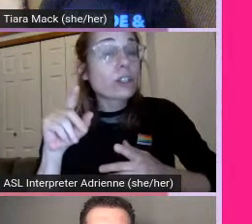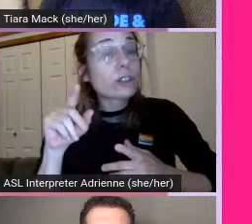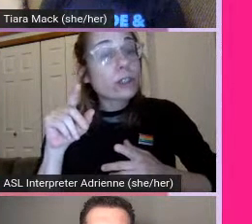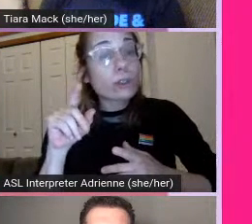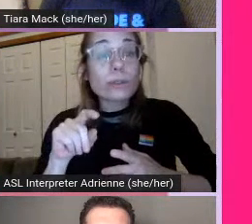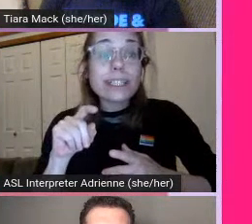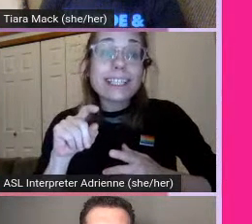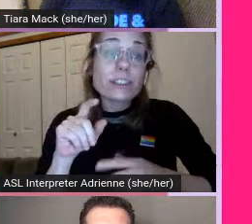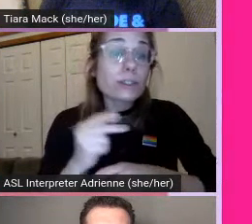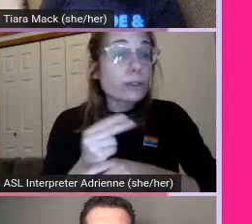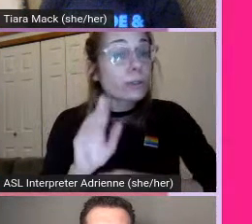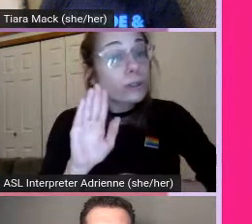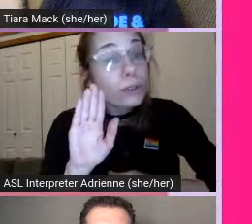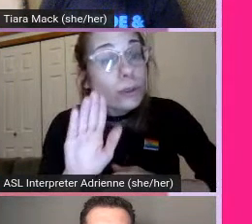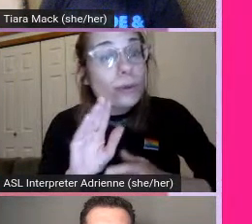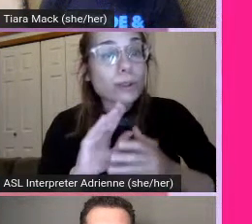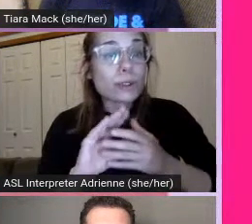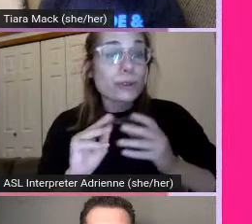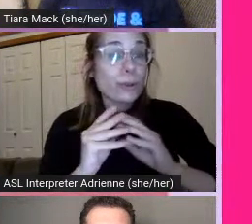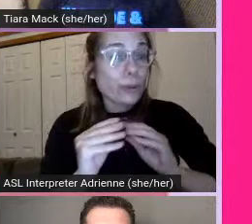Next slide, please.